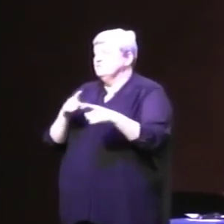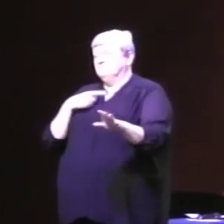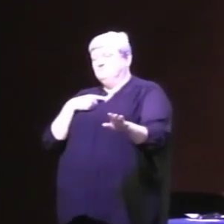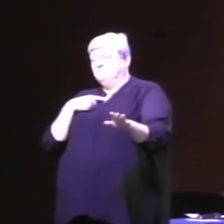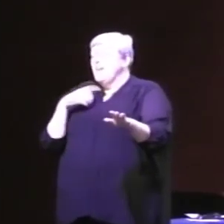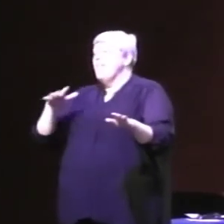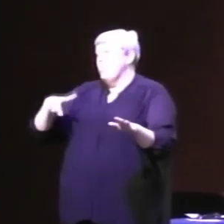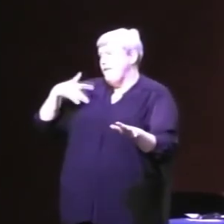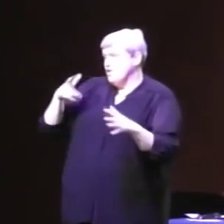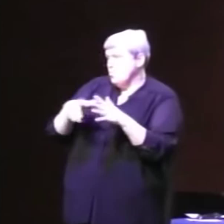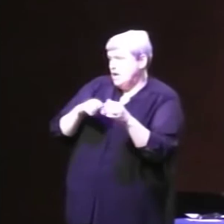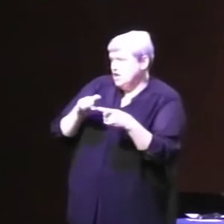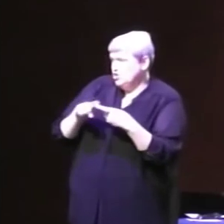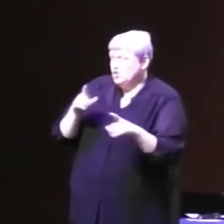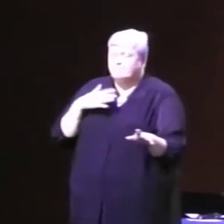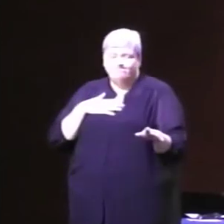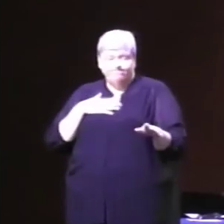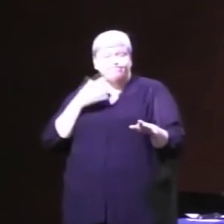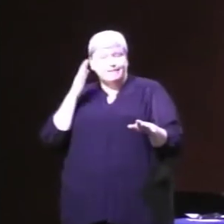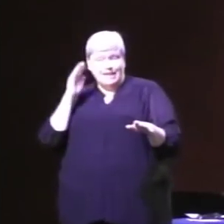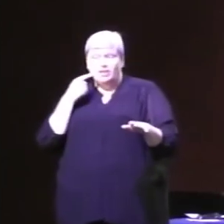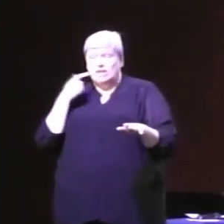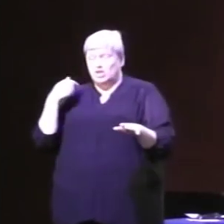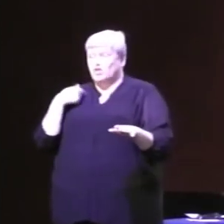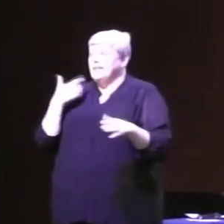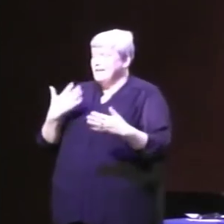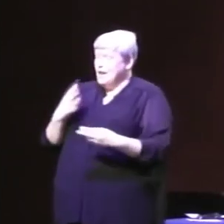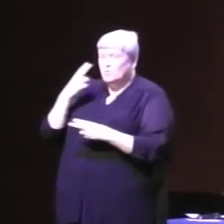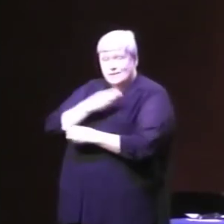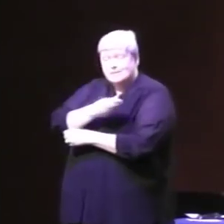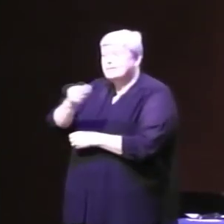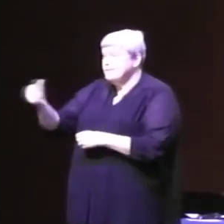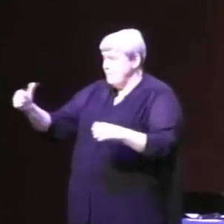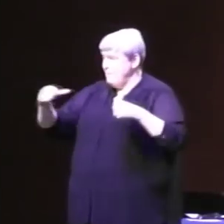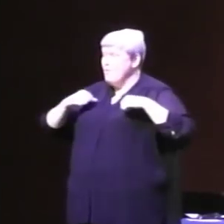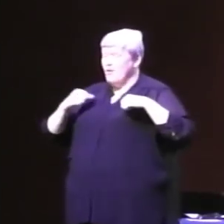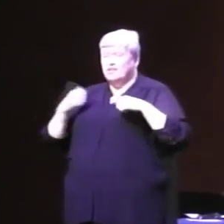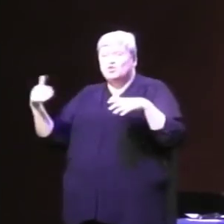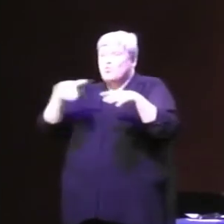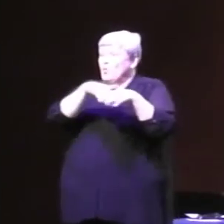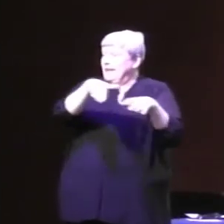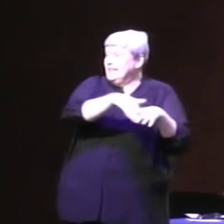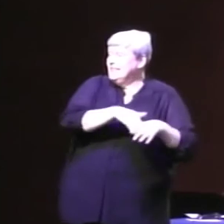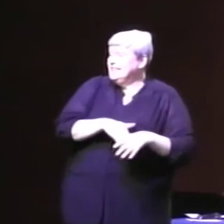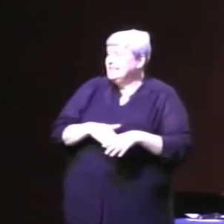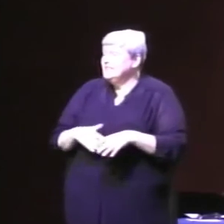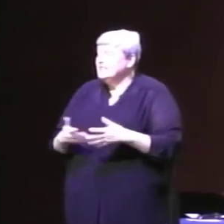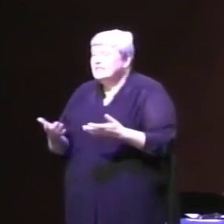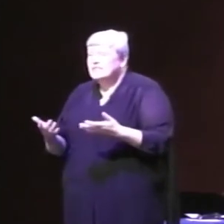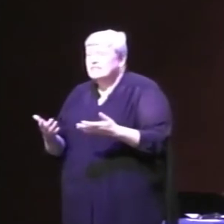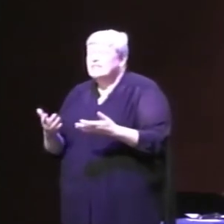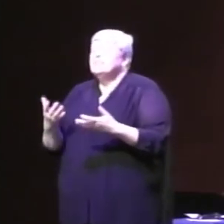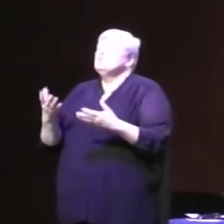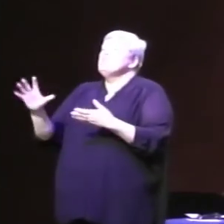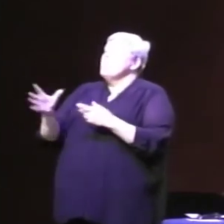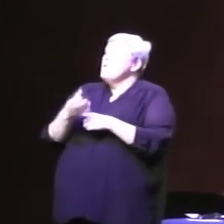it the living wage. As you heard yesterday, we are now seeing some employers jump on this bandwagon by either removing in-work